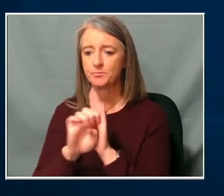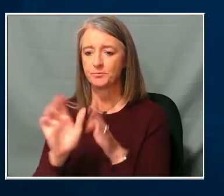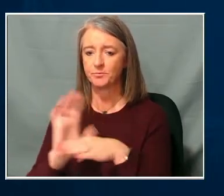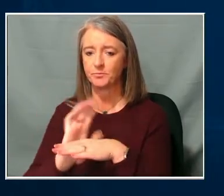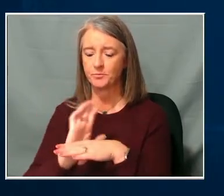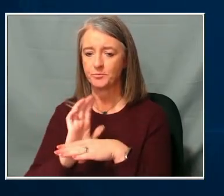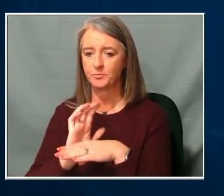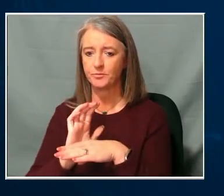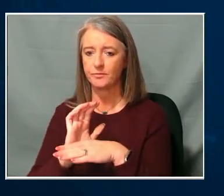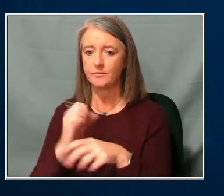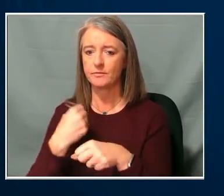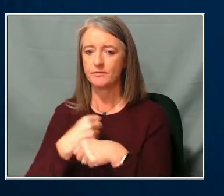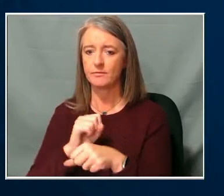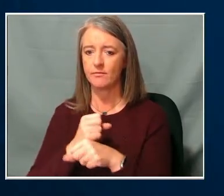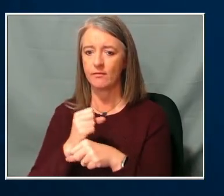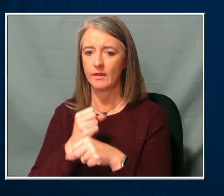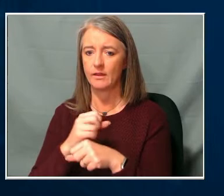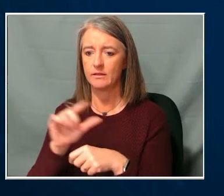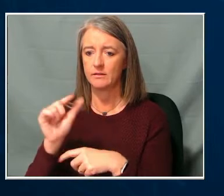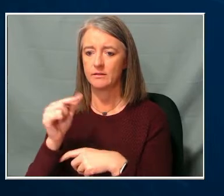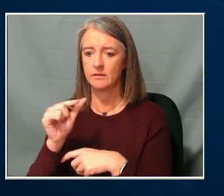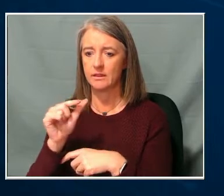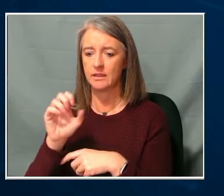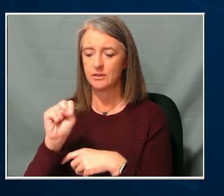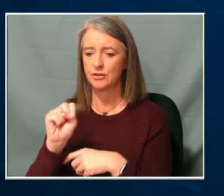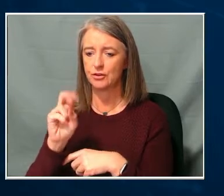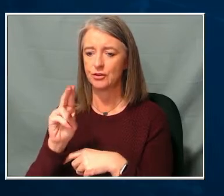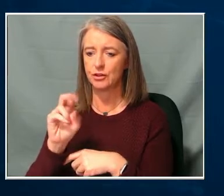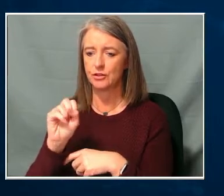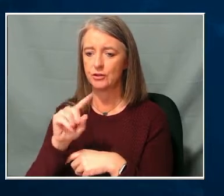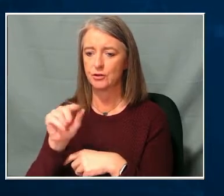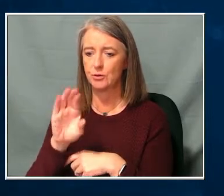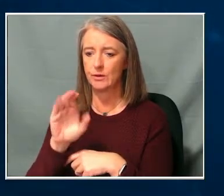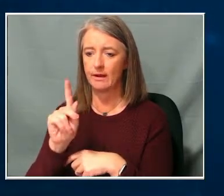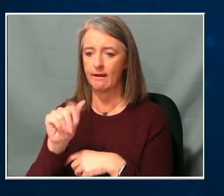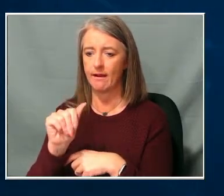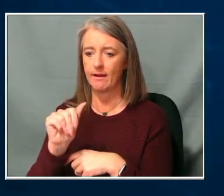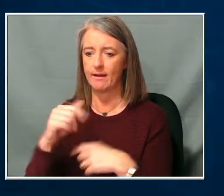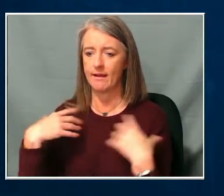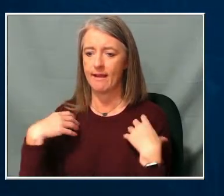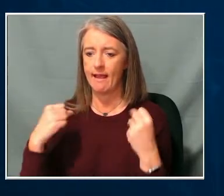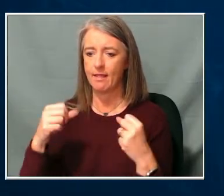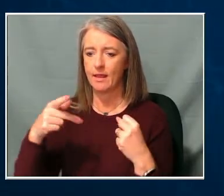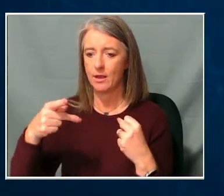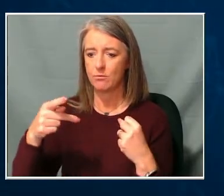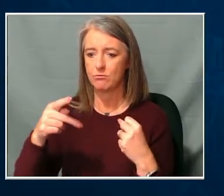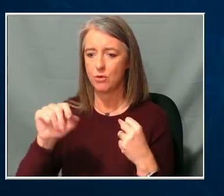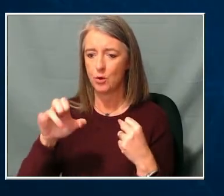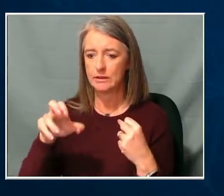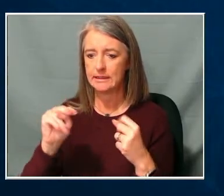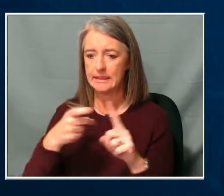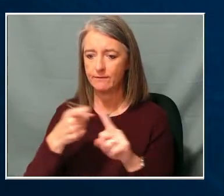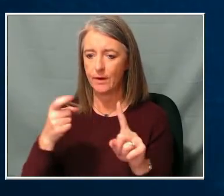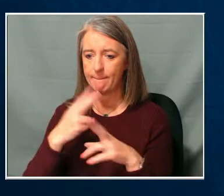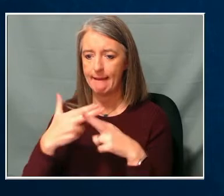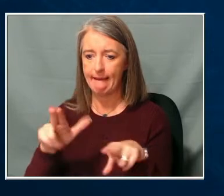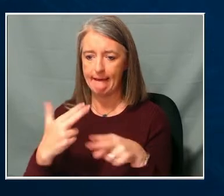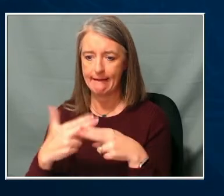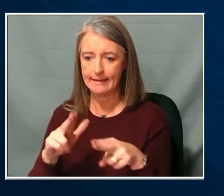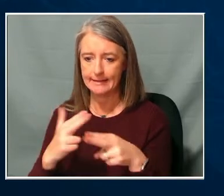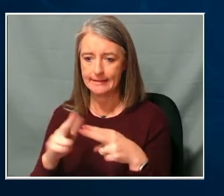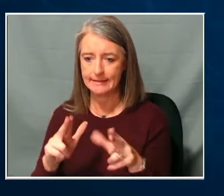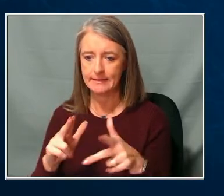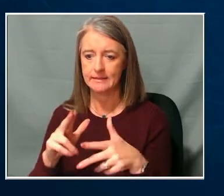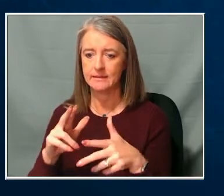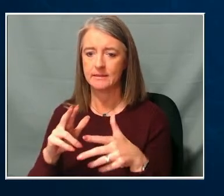was making the green shashuka, which is made from healthy protein from eggs. tons